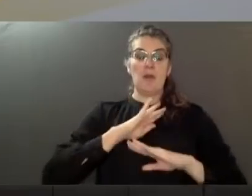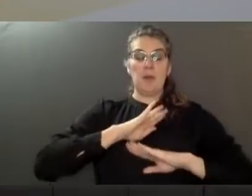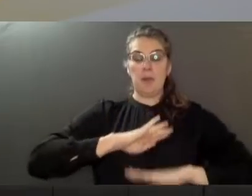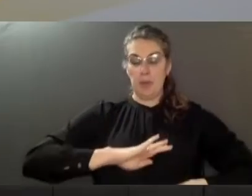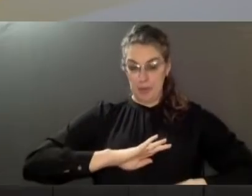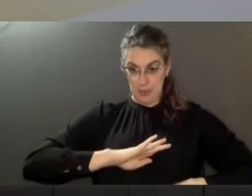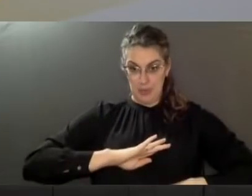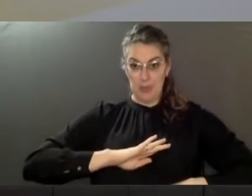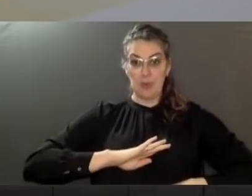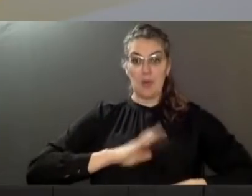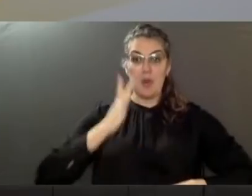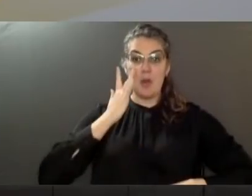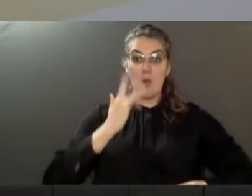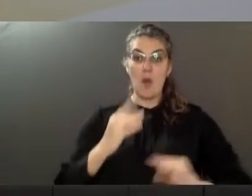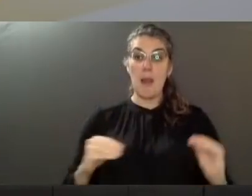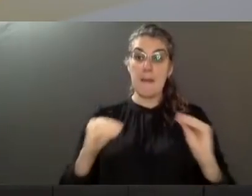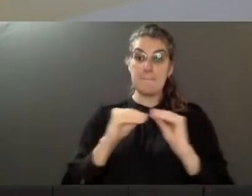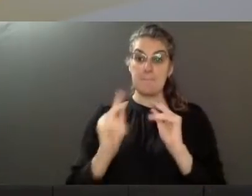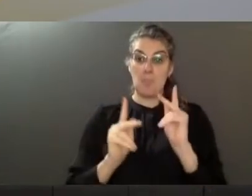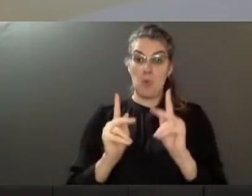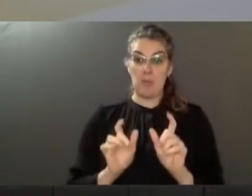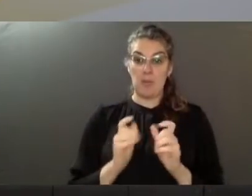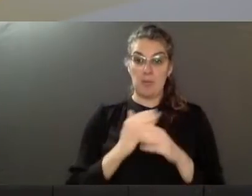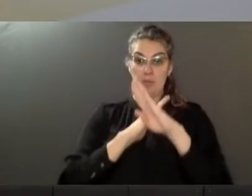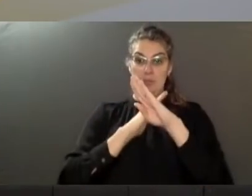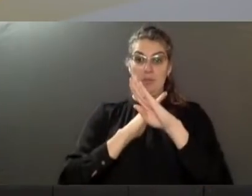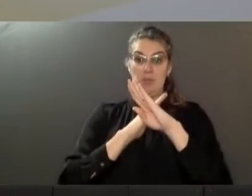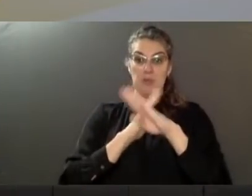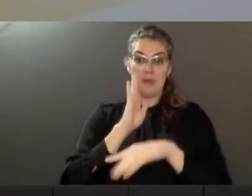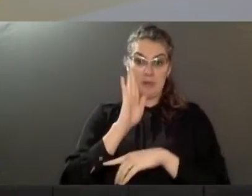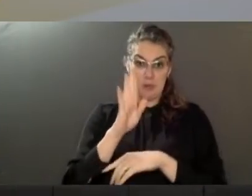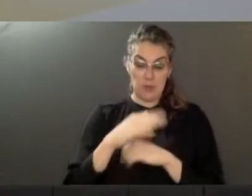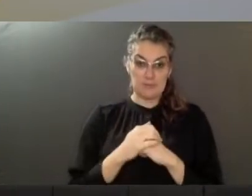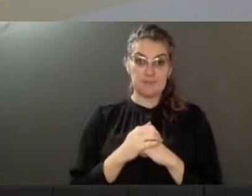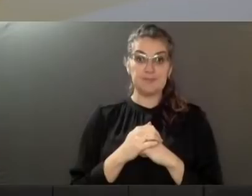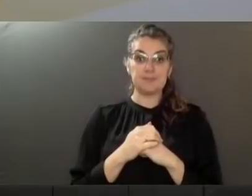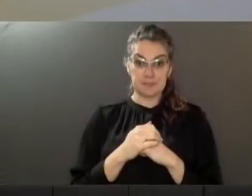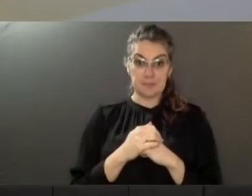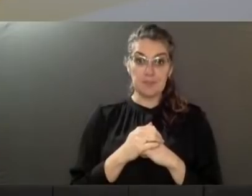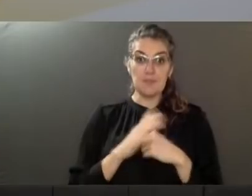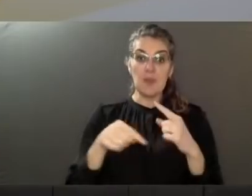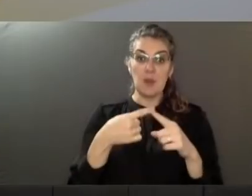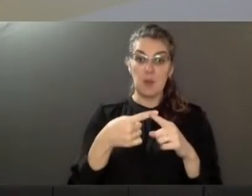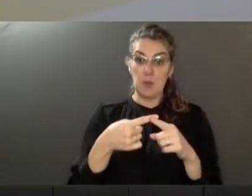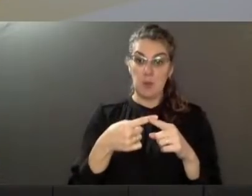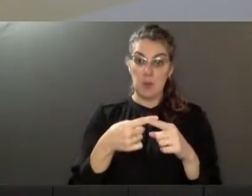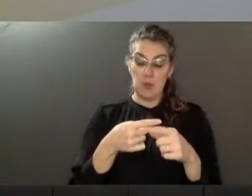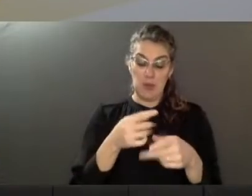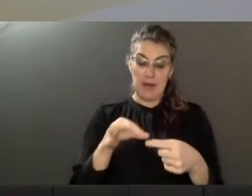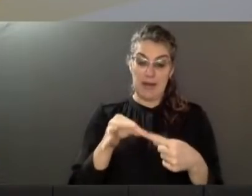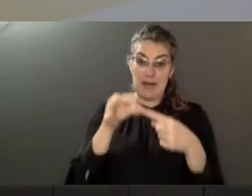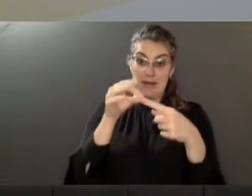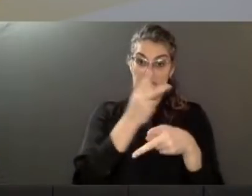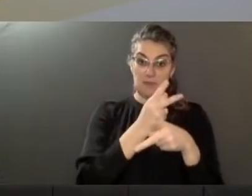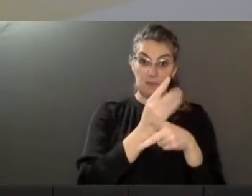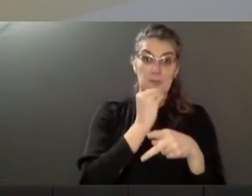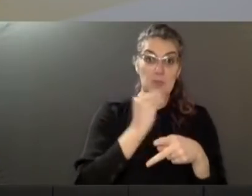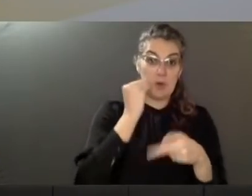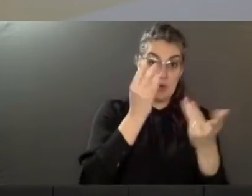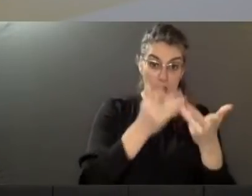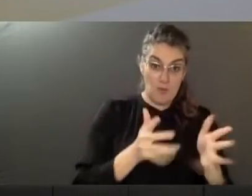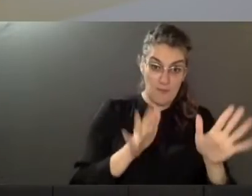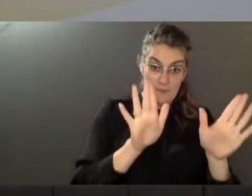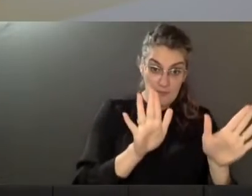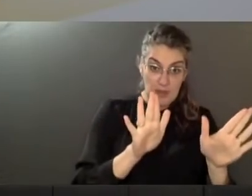COVID-19. As soon as everyone in the long-term care and community care sectors is immunized, our focus will turn to vaccinating others in congregate